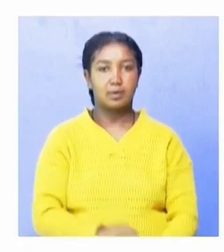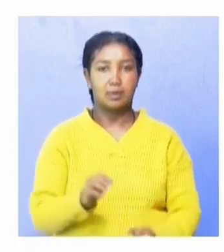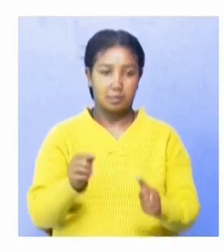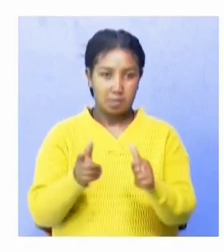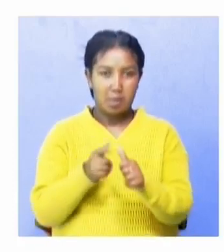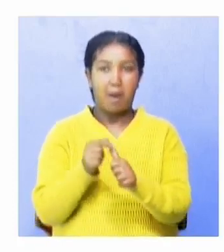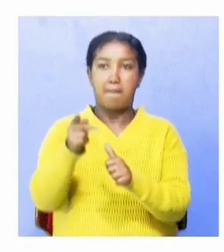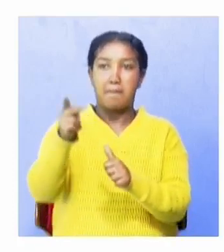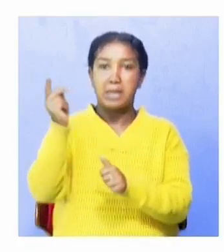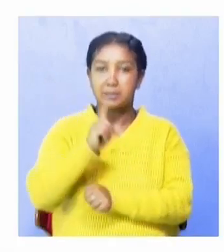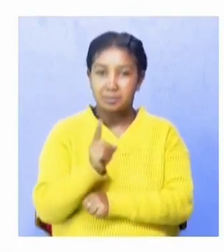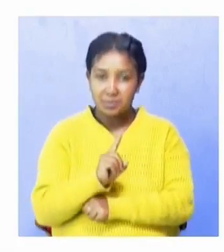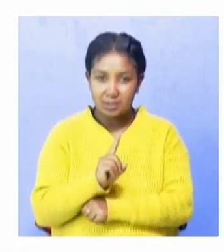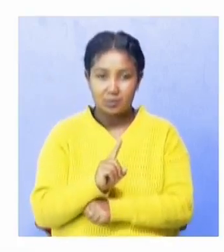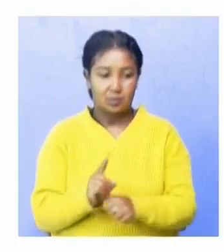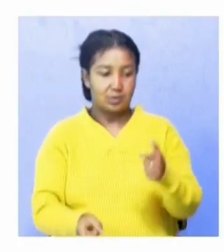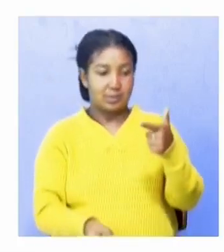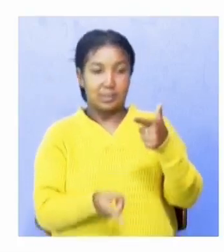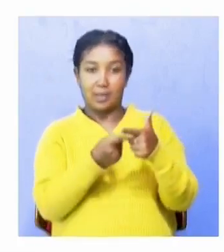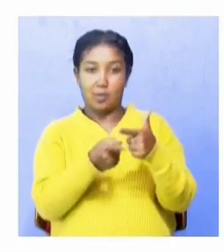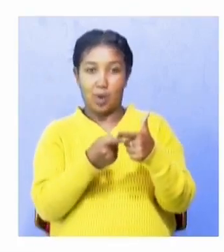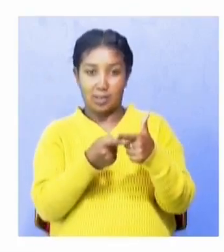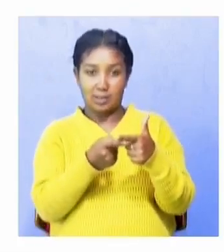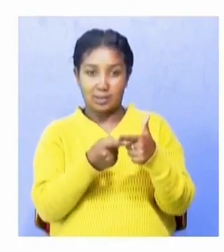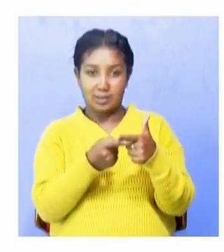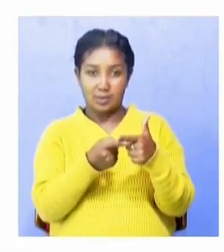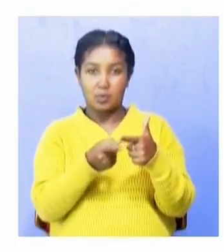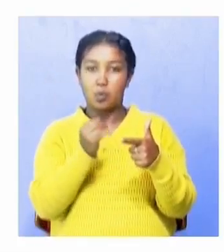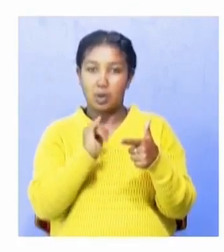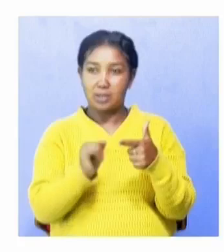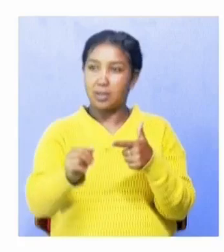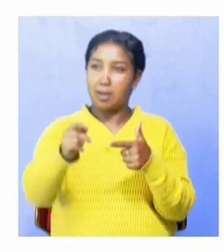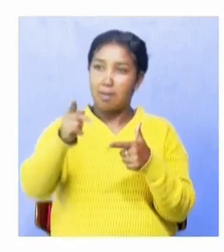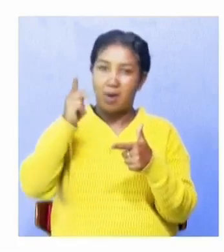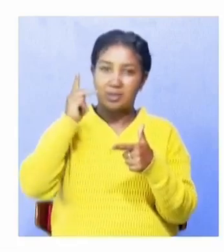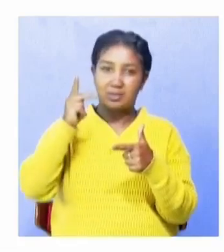Then, what is past